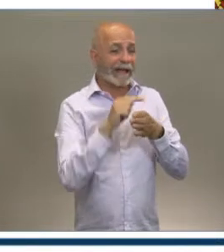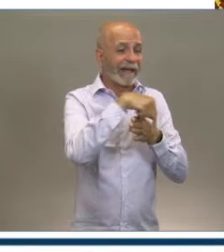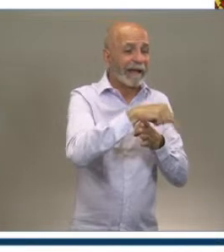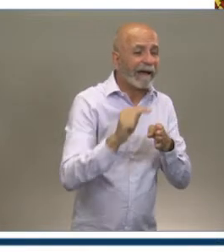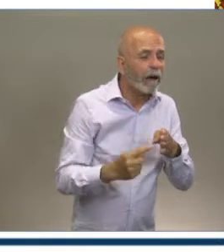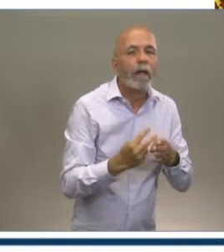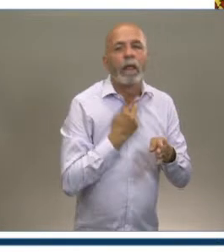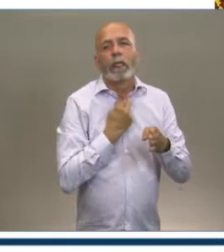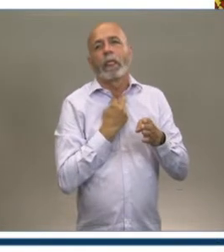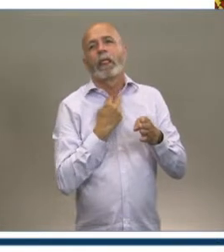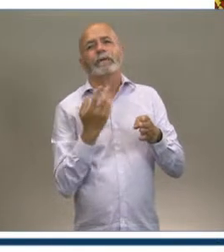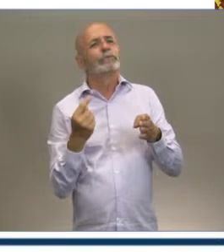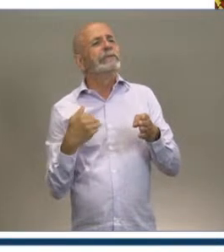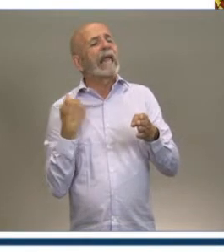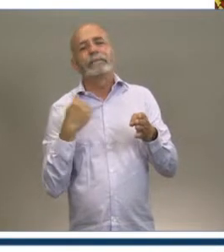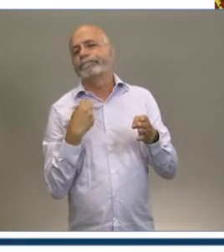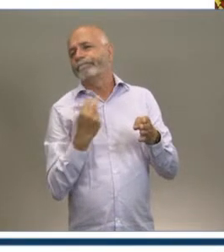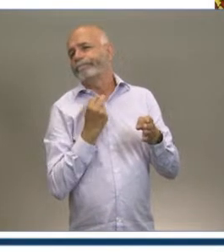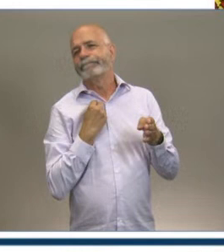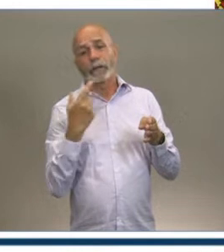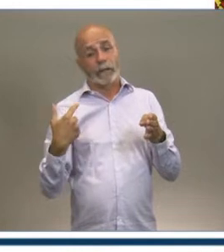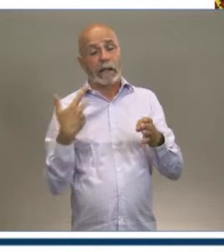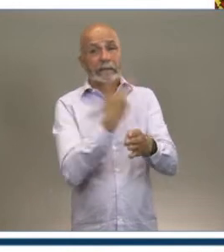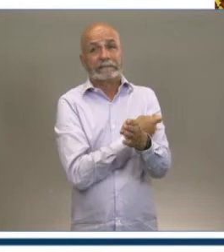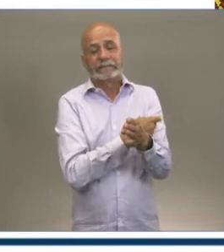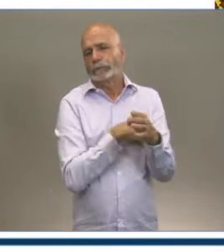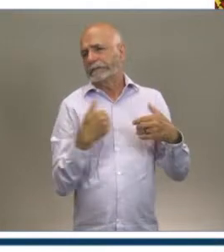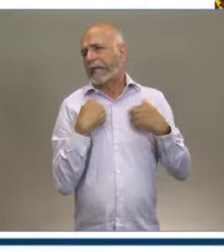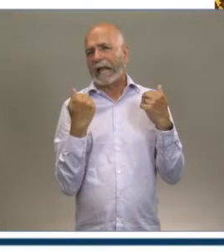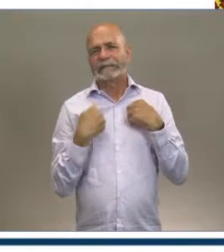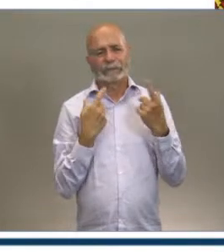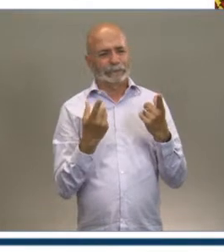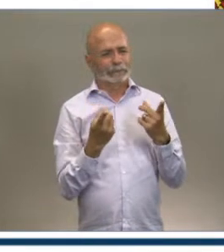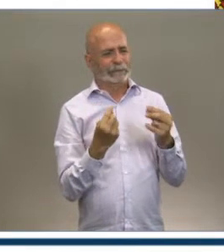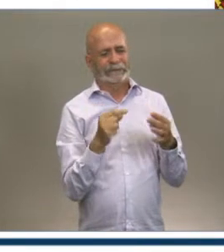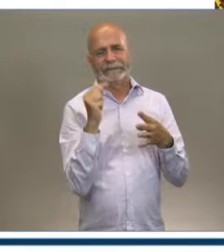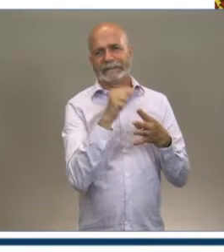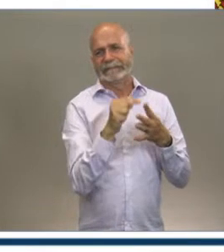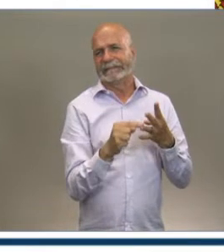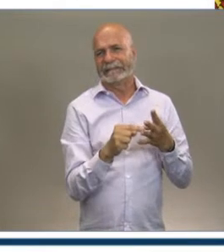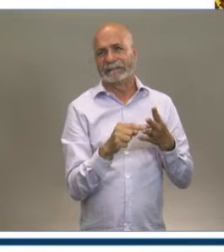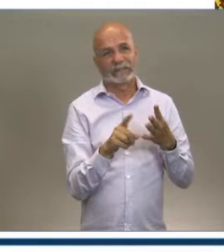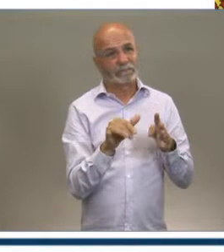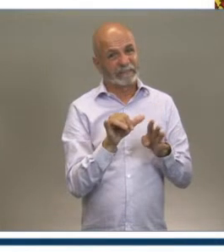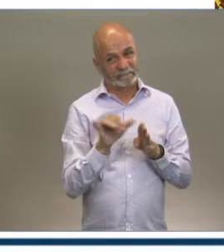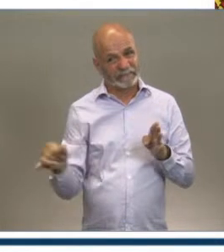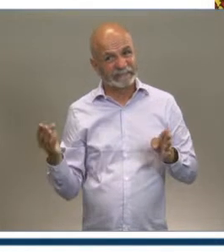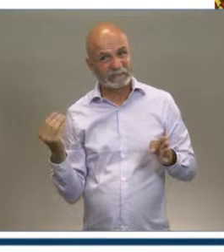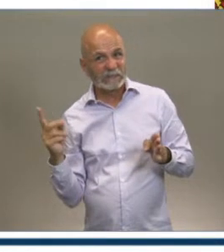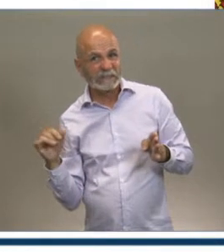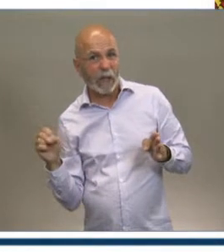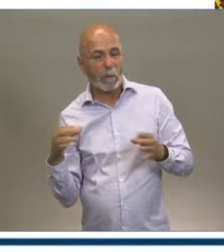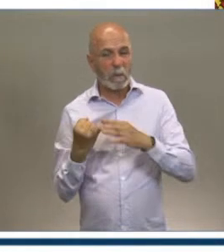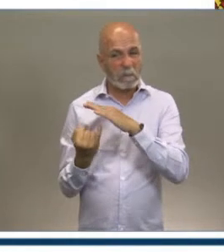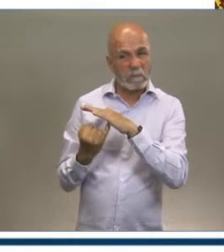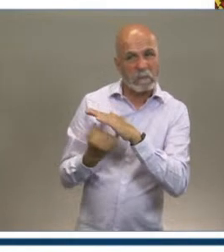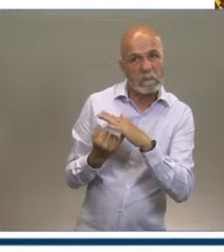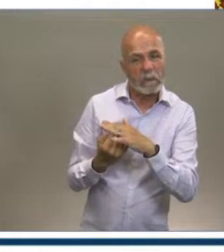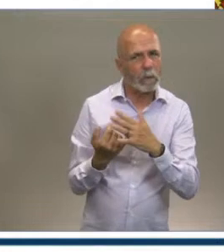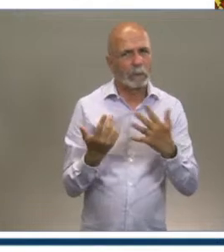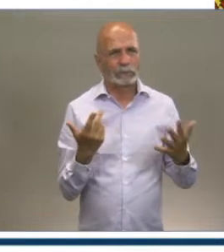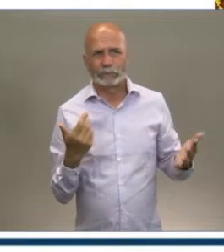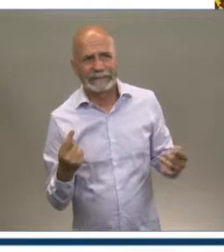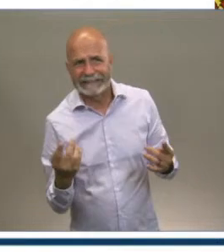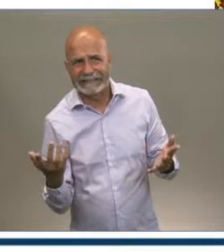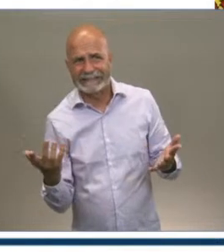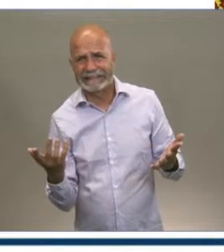be vaccinated, and how that will apply for their self-isolation requirements. And I guess the same question is going to be related to opening